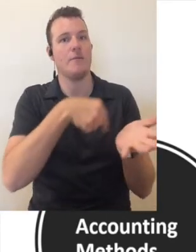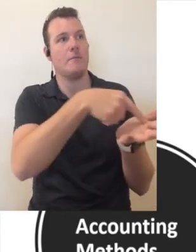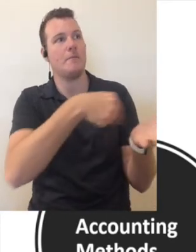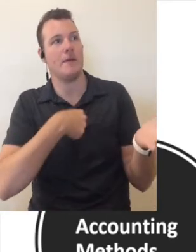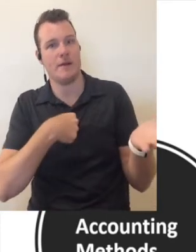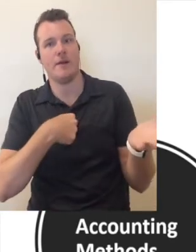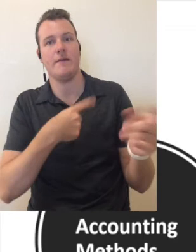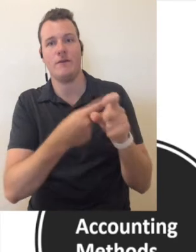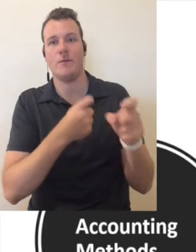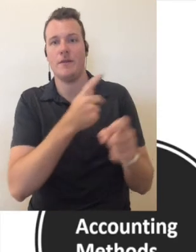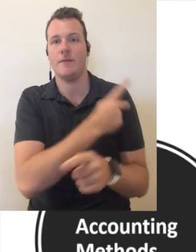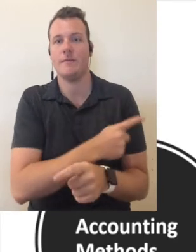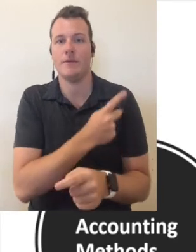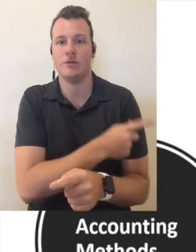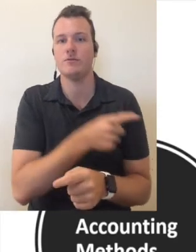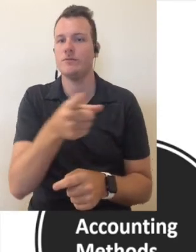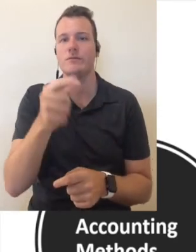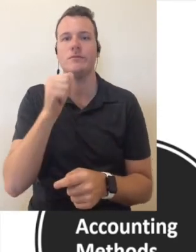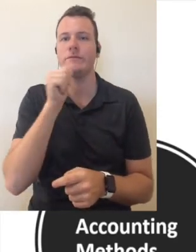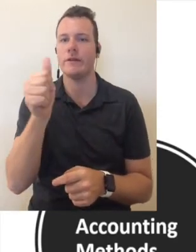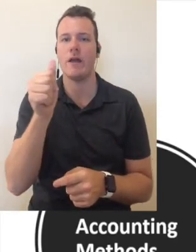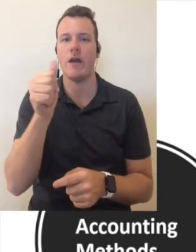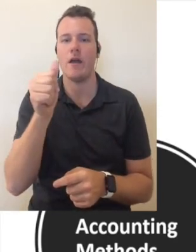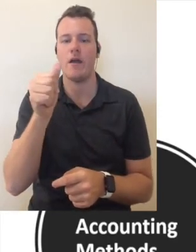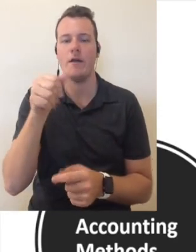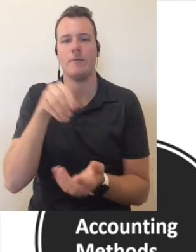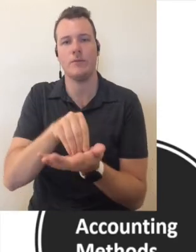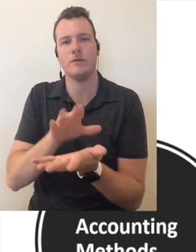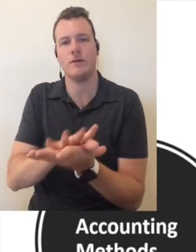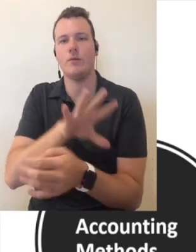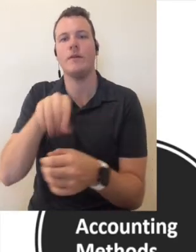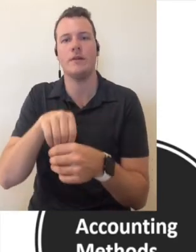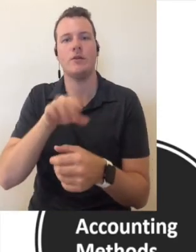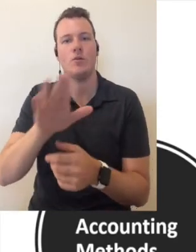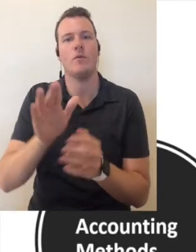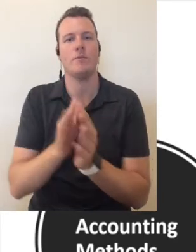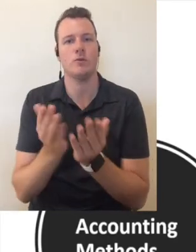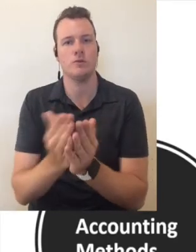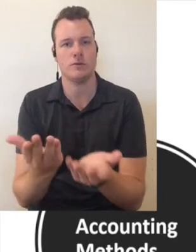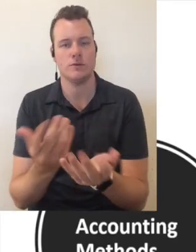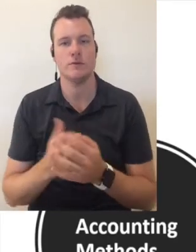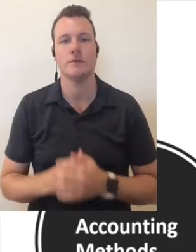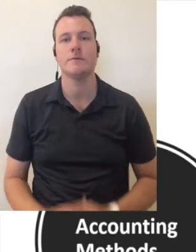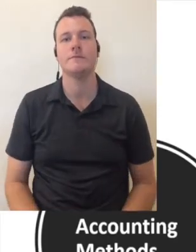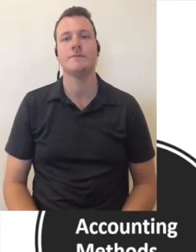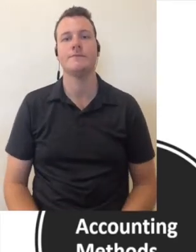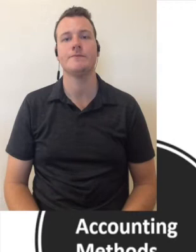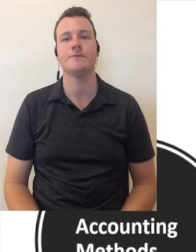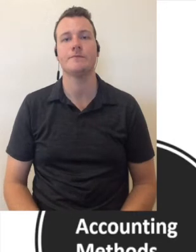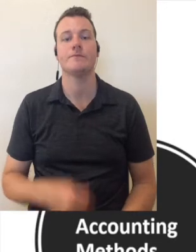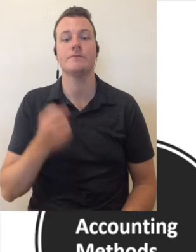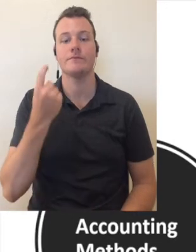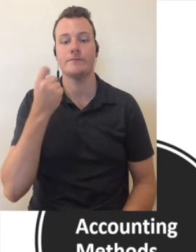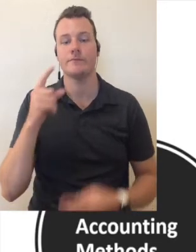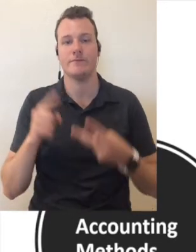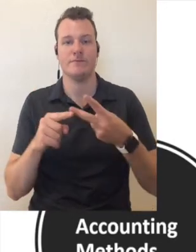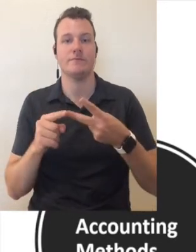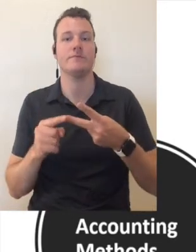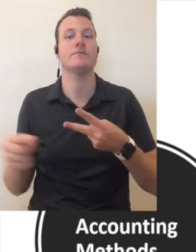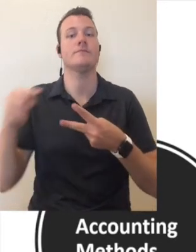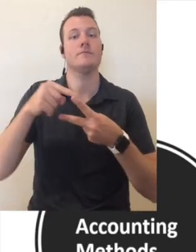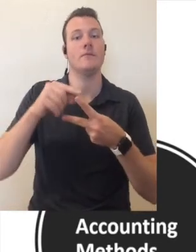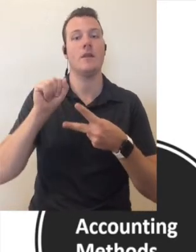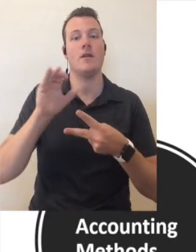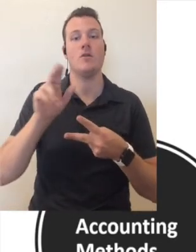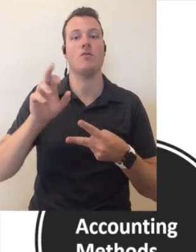accounts receivable that's due to you because you're not accounting for it in your books? In the accrual